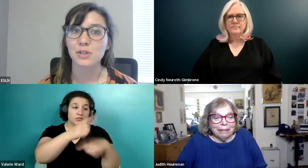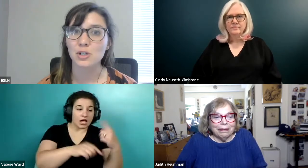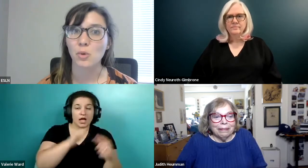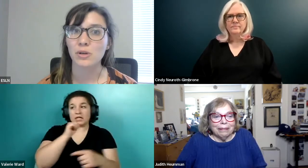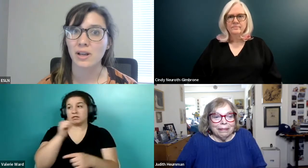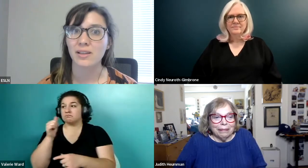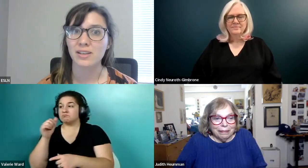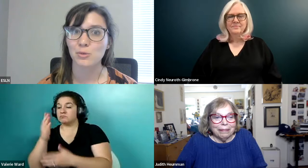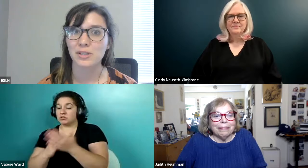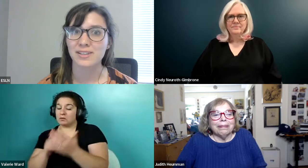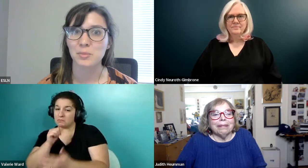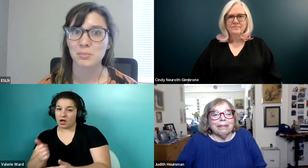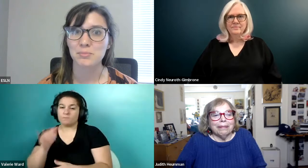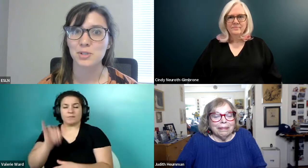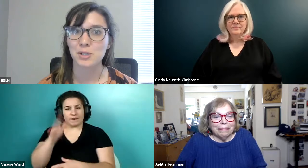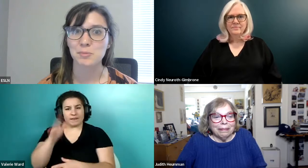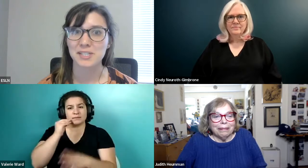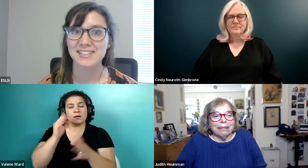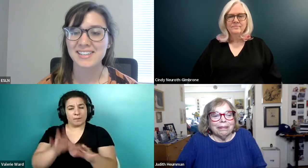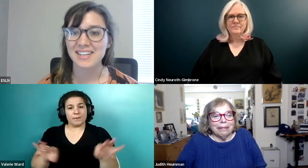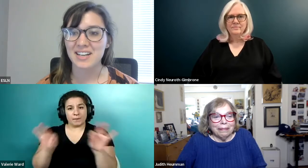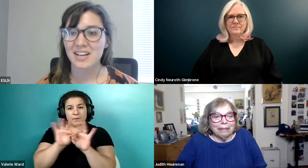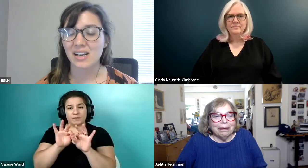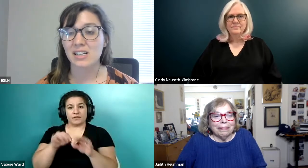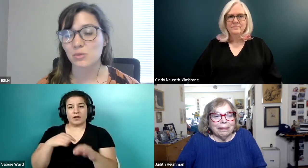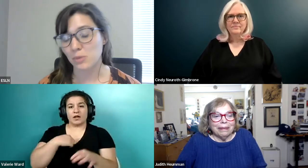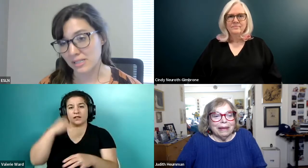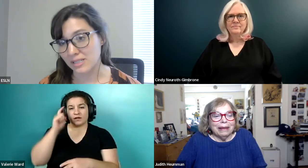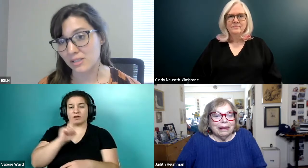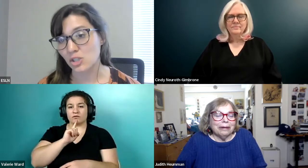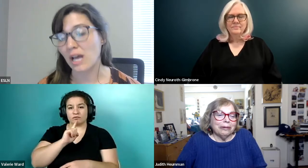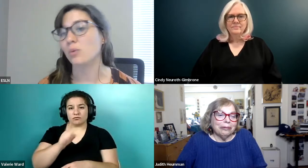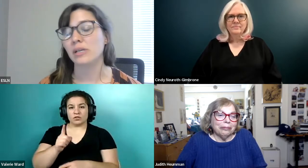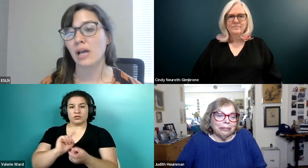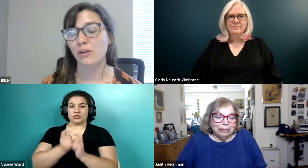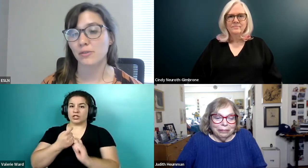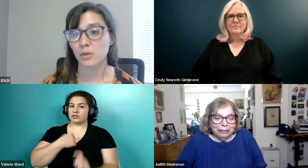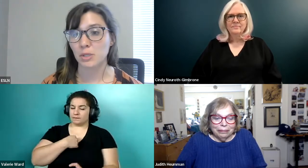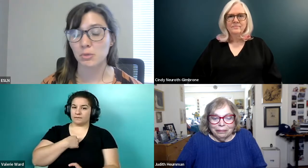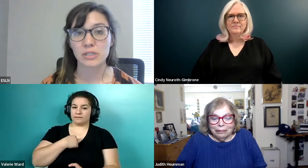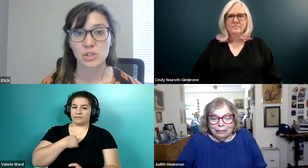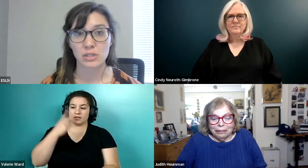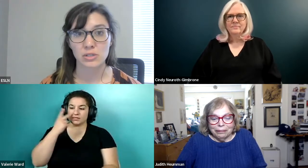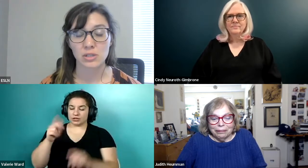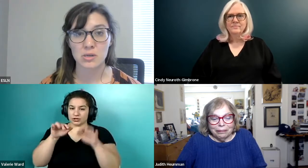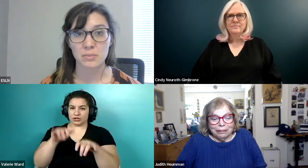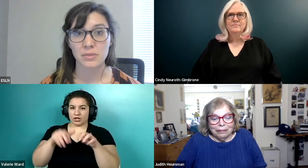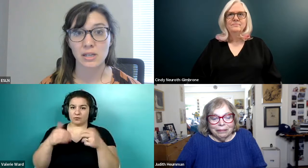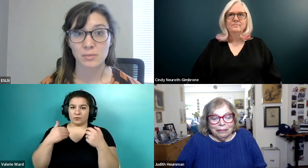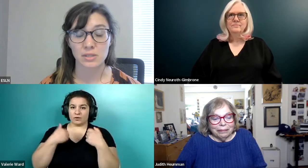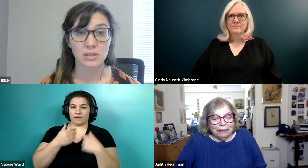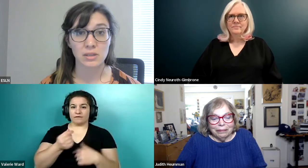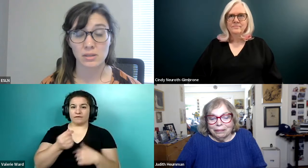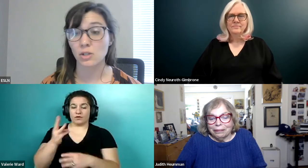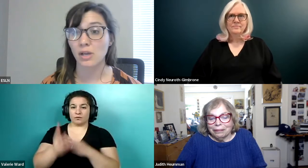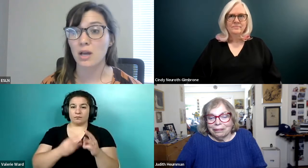experience is very important. And I think it really shaped me. And I see in the chat, we have a few people that shared some